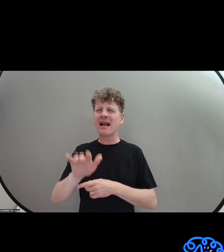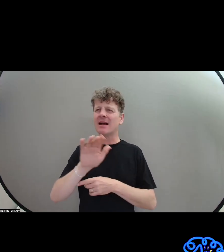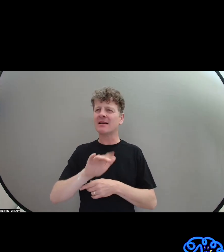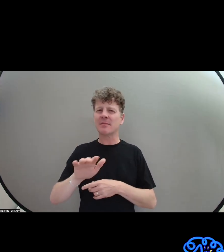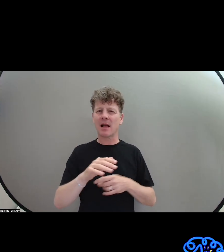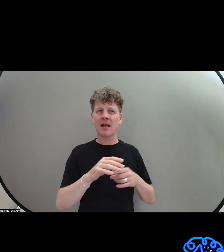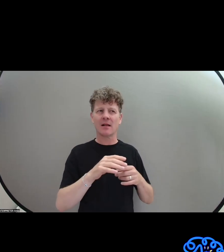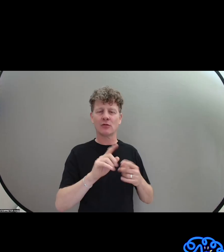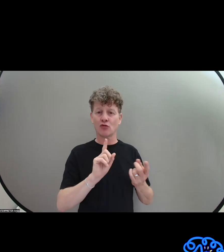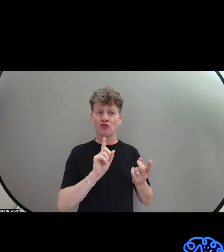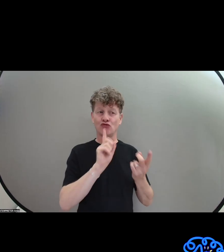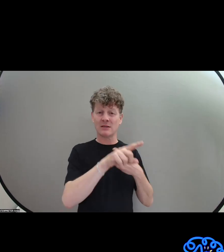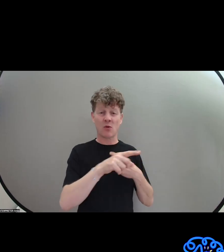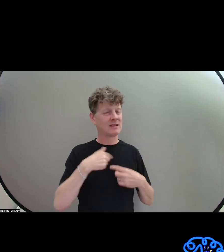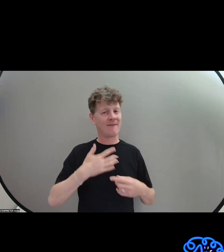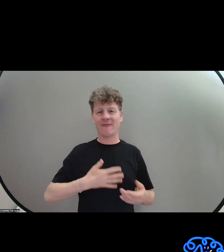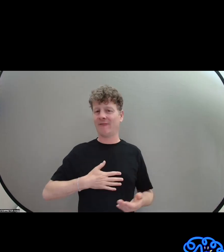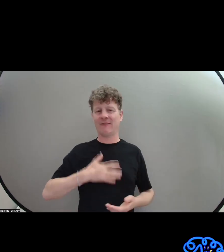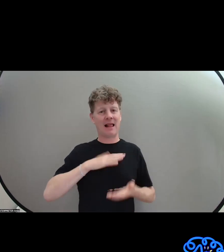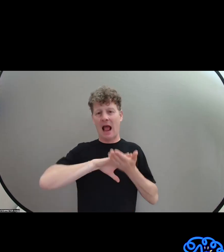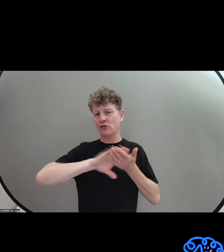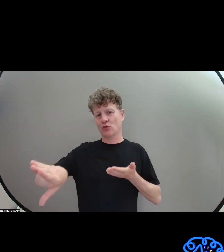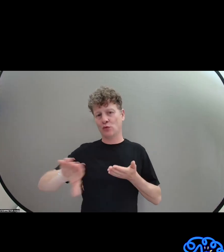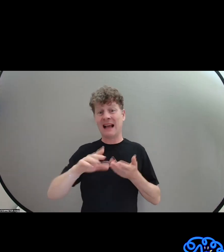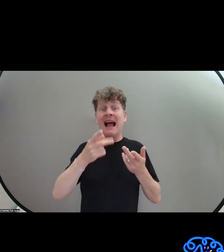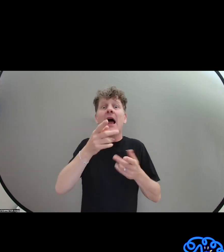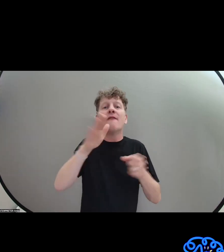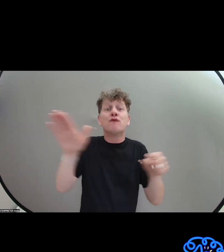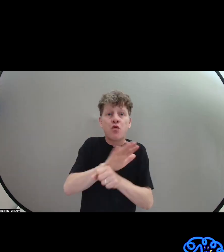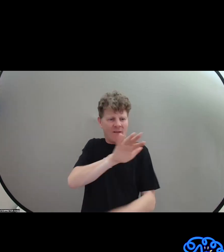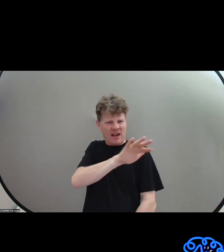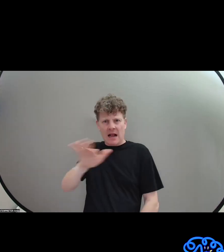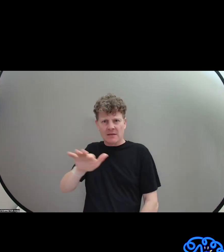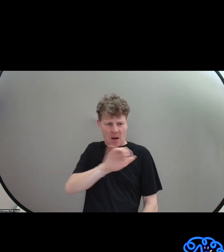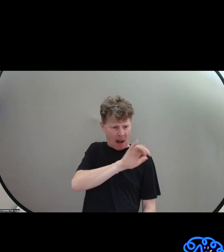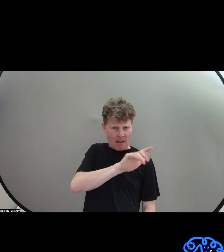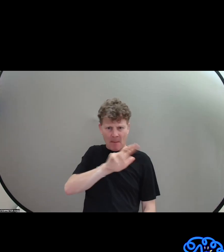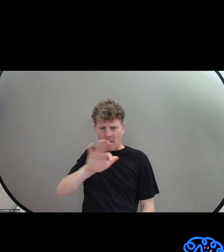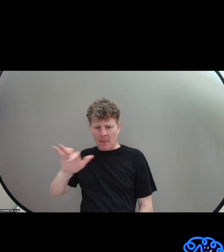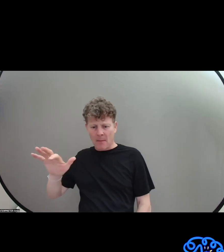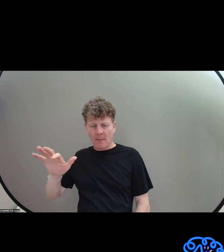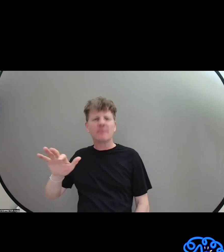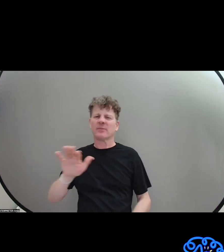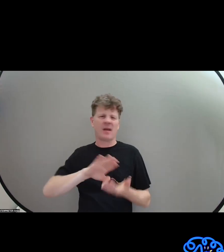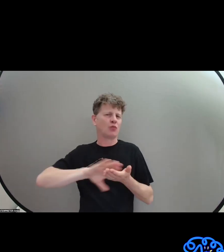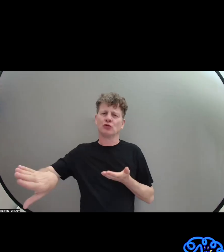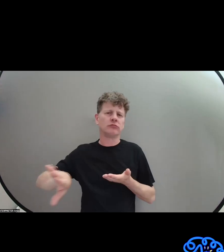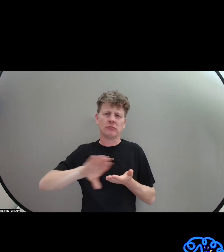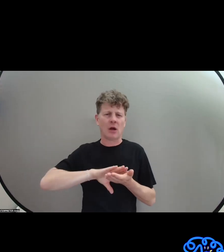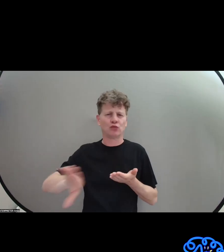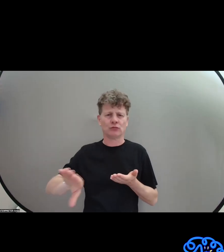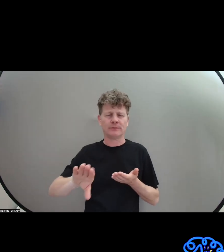probably excluded if they were fully fingerspelled. And that's because in